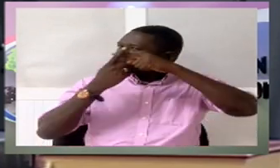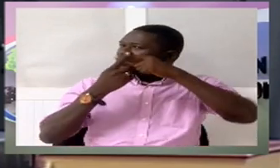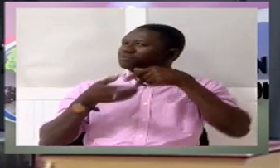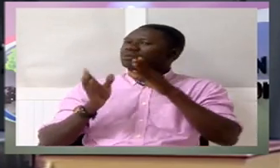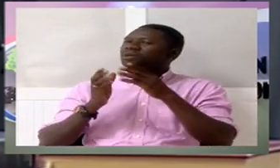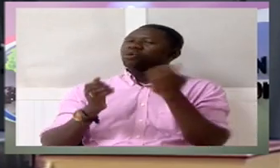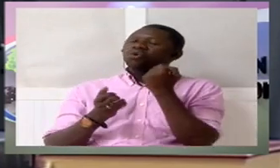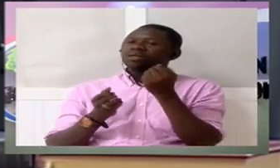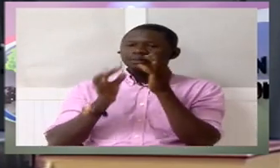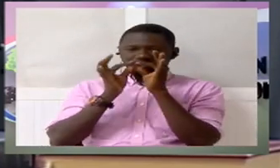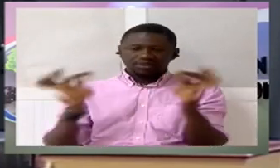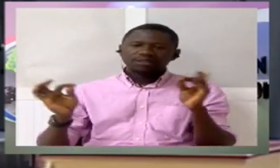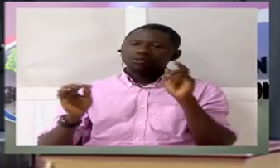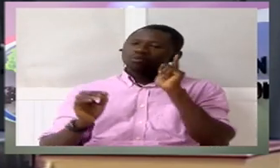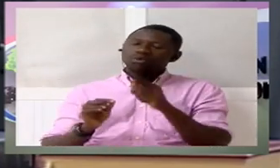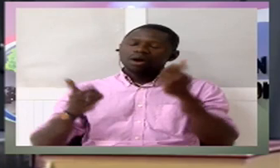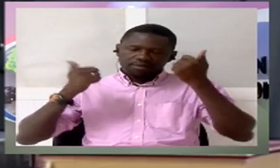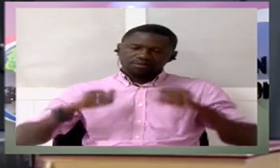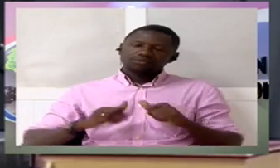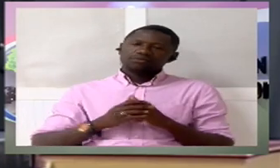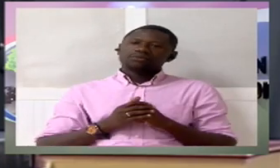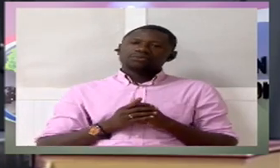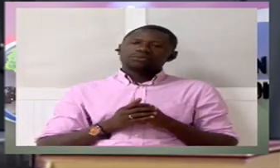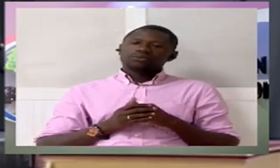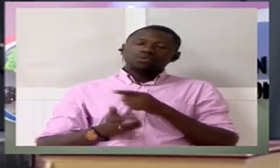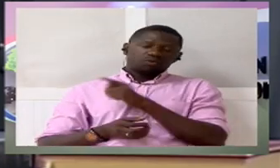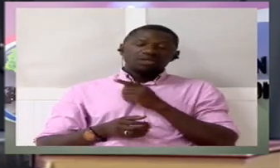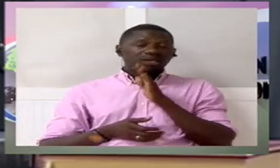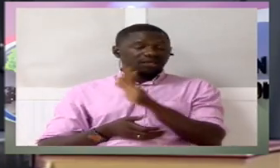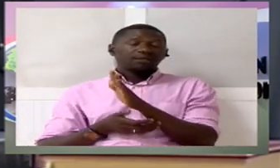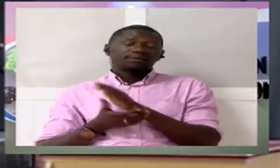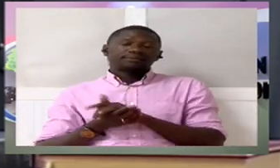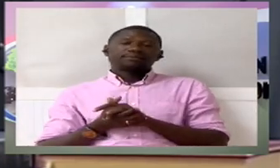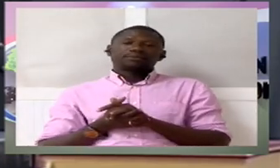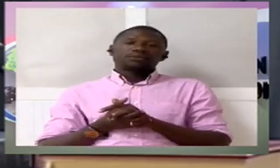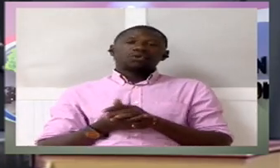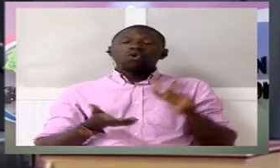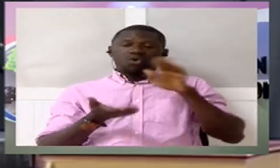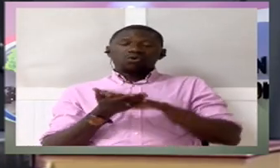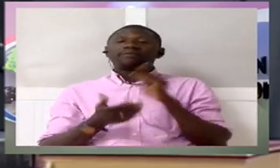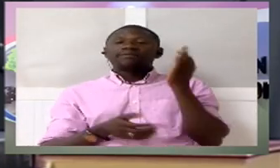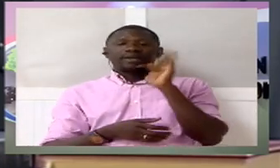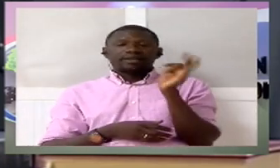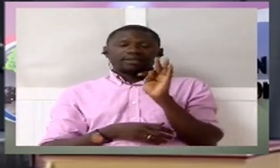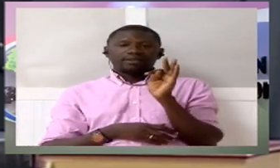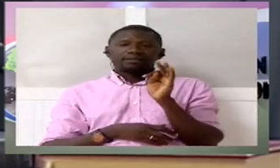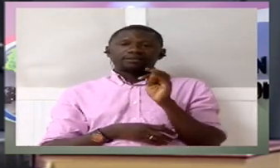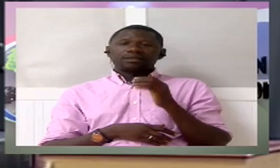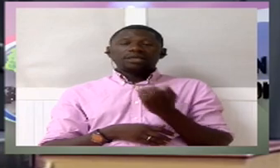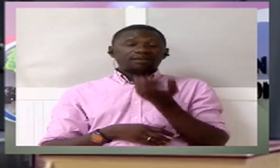positive. Only peace is what is going to happen. So I was there on Friday. That Friday,